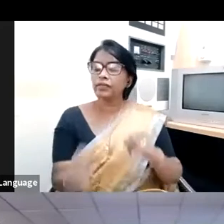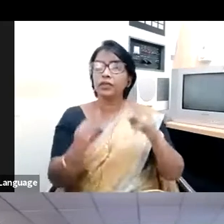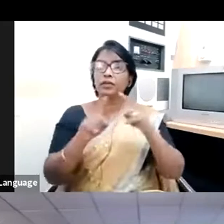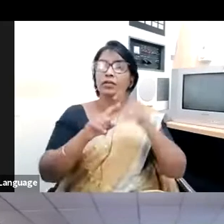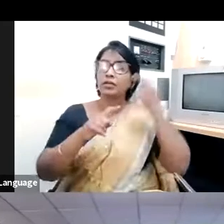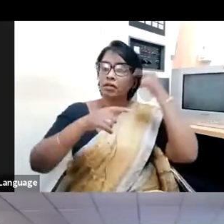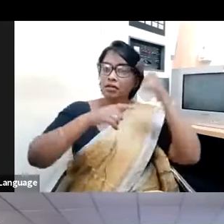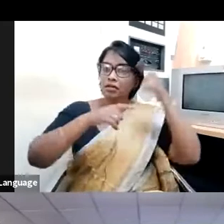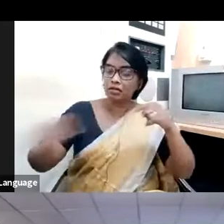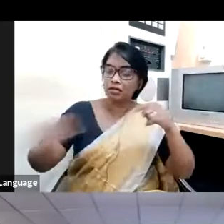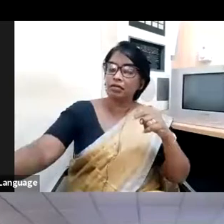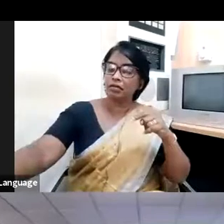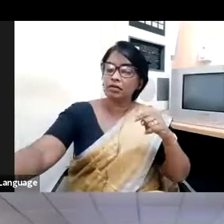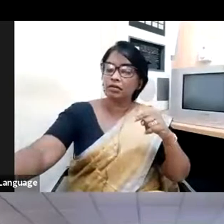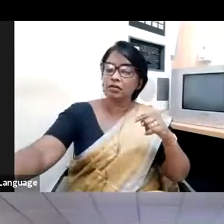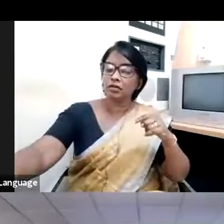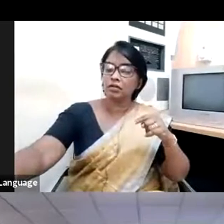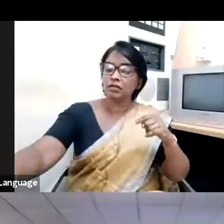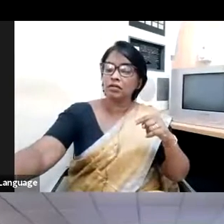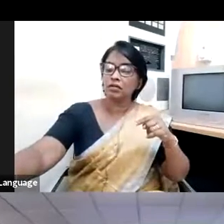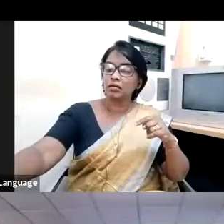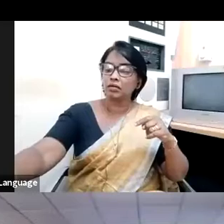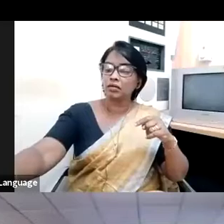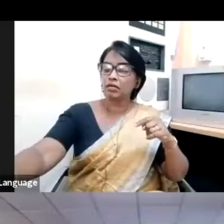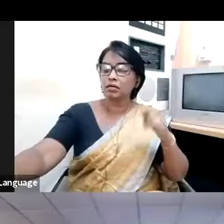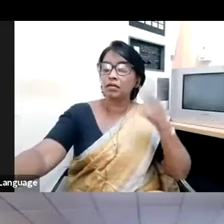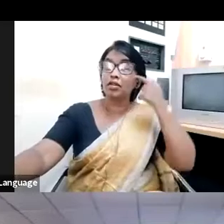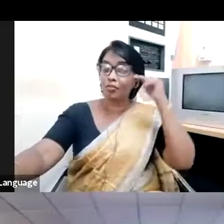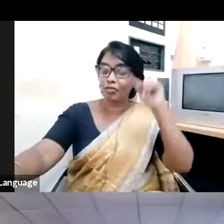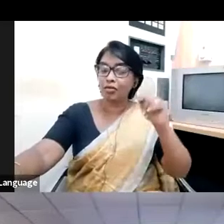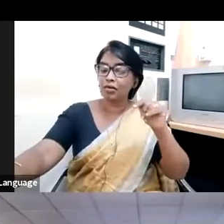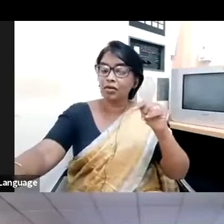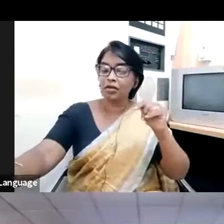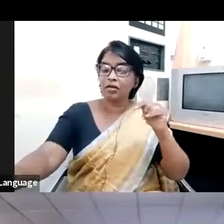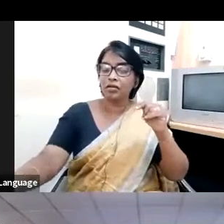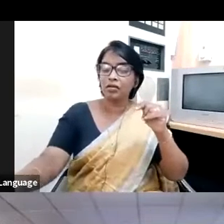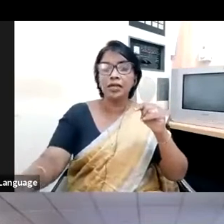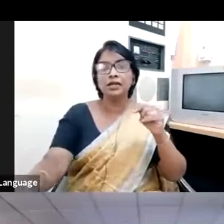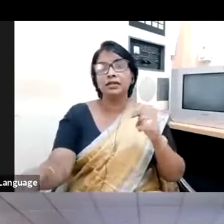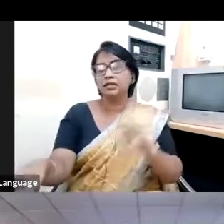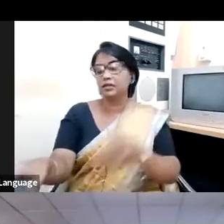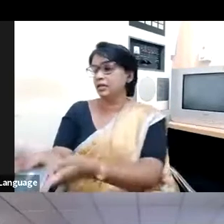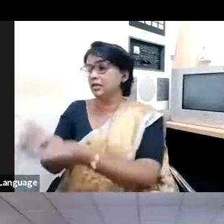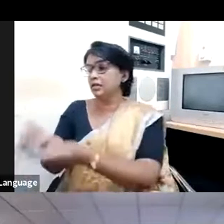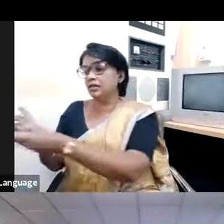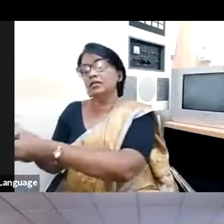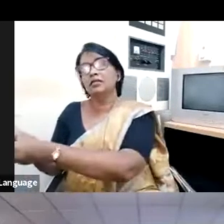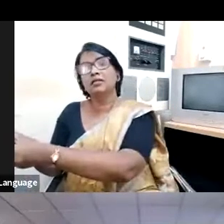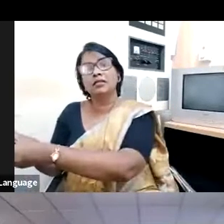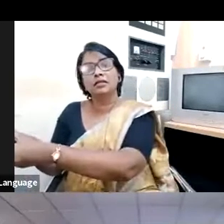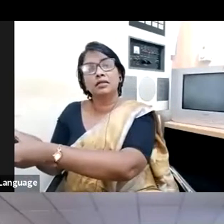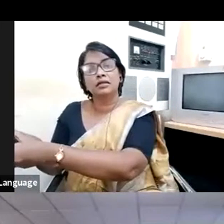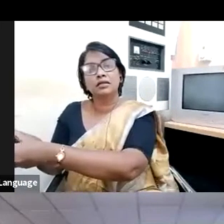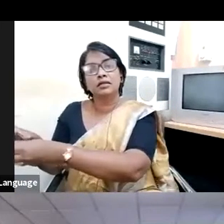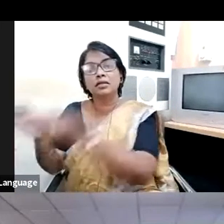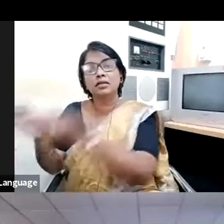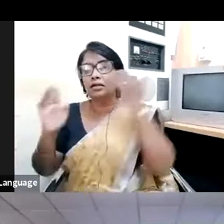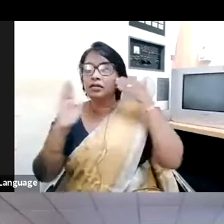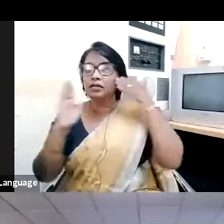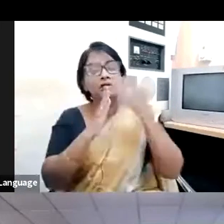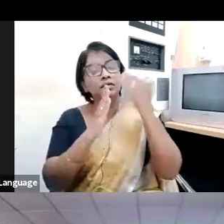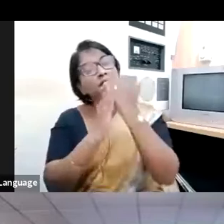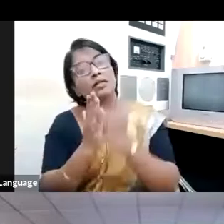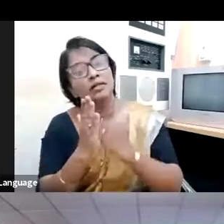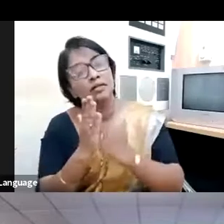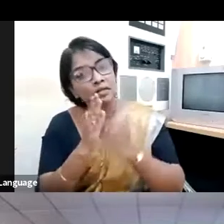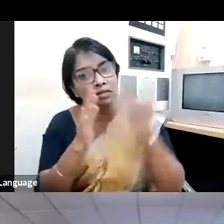25 years to do this. And young Greta Thunberg is so right. She says, our house is on fire. And the sad thing is a lot of national